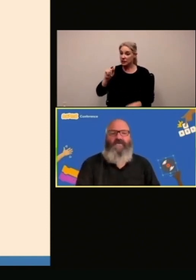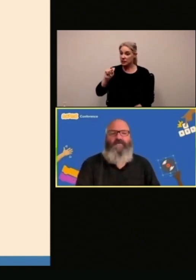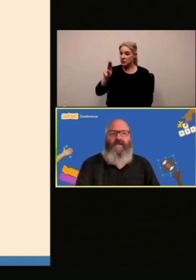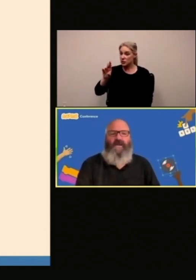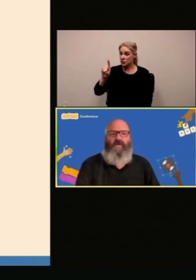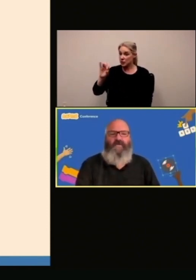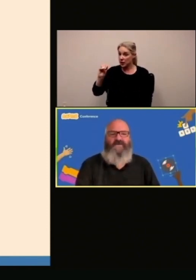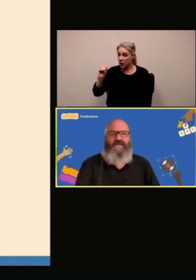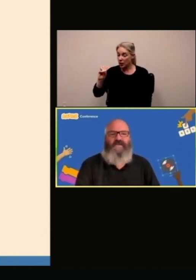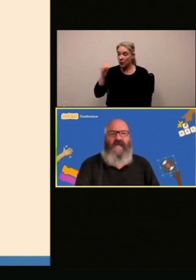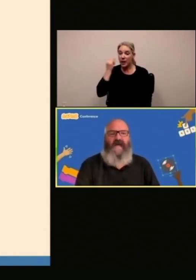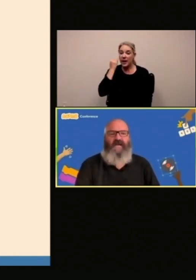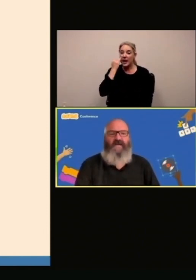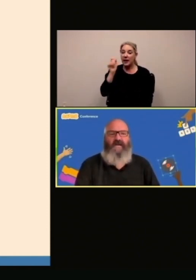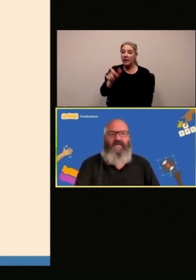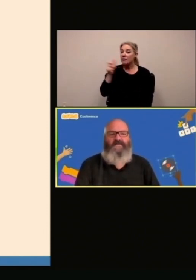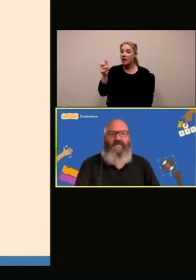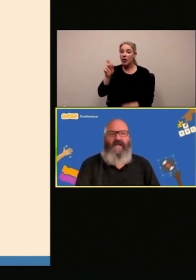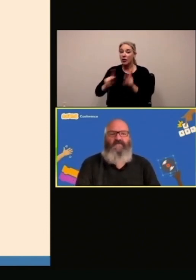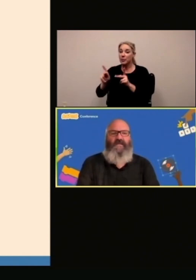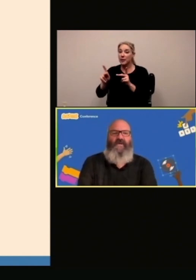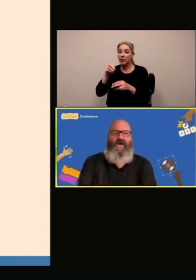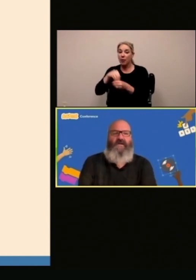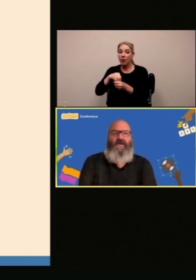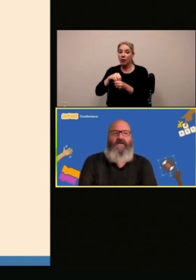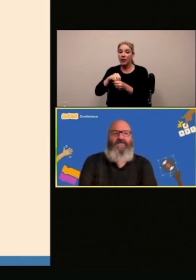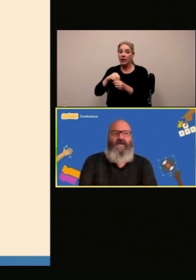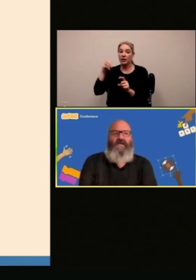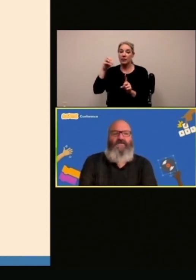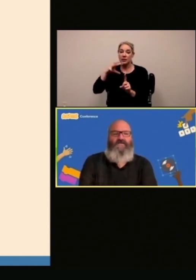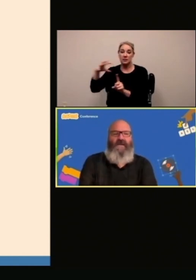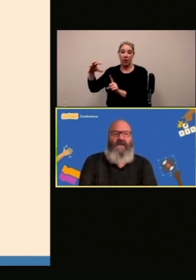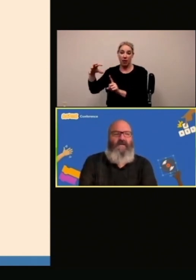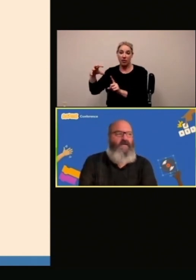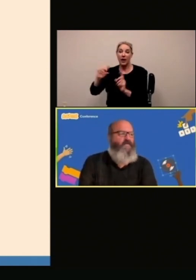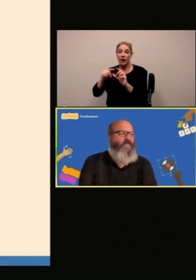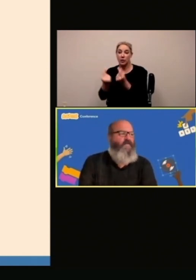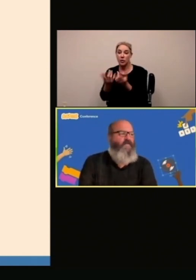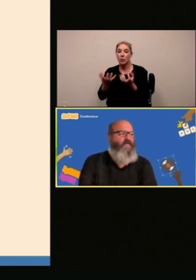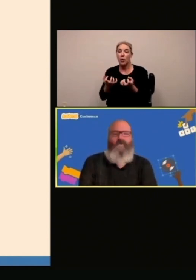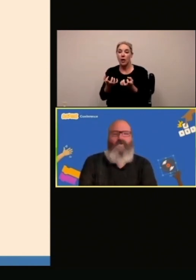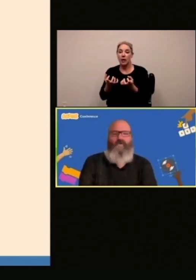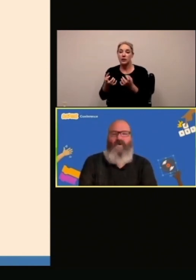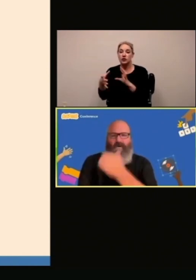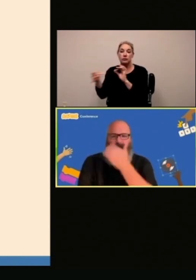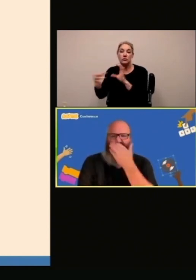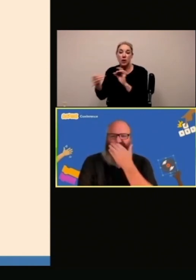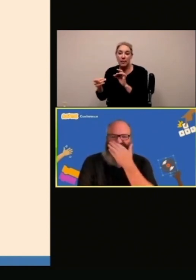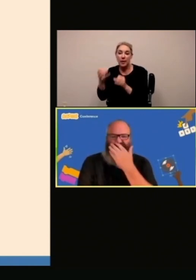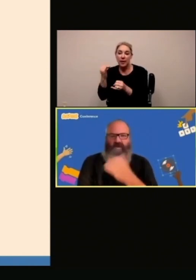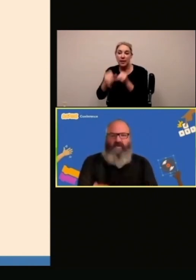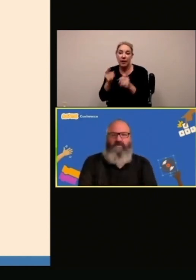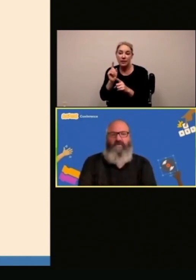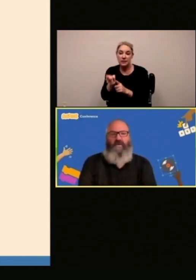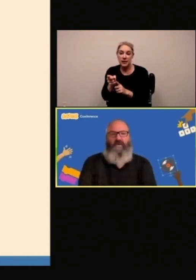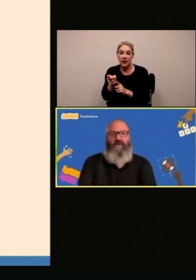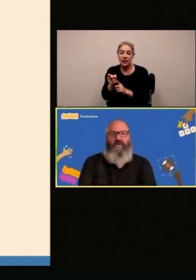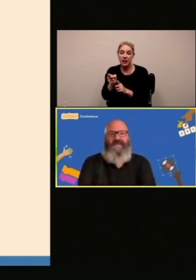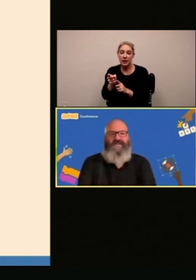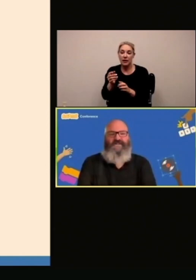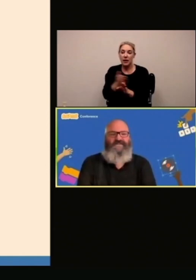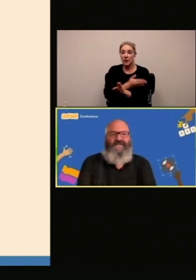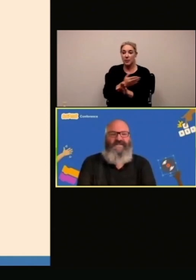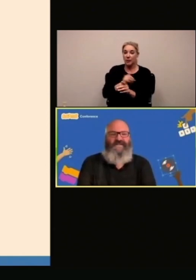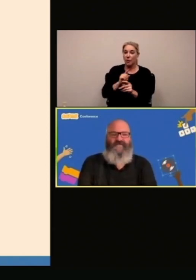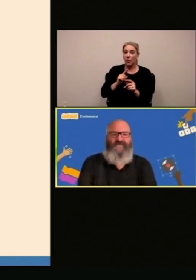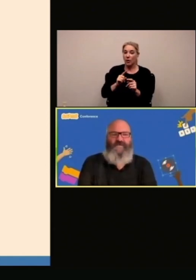from the Spotlight group would just like to add some last minute thoughts before we move on or before we end the